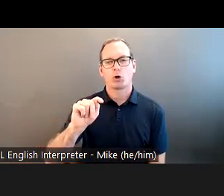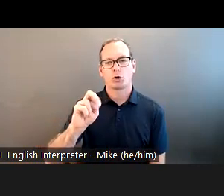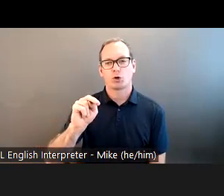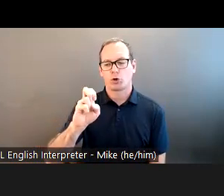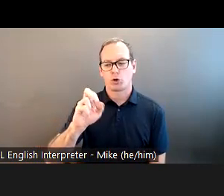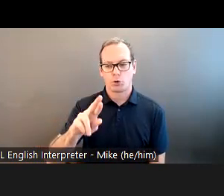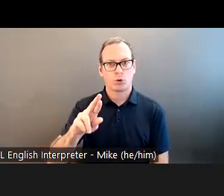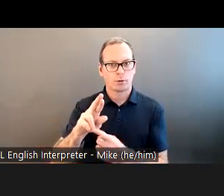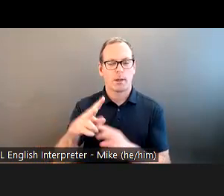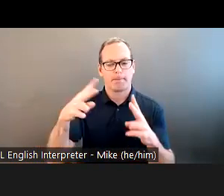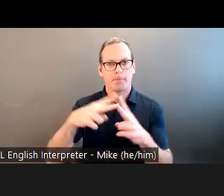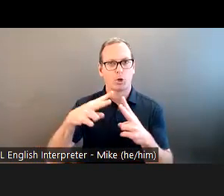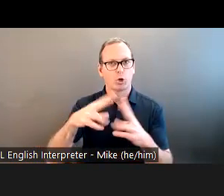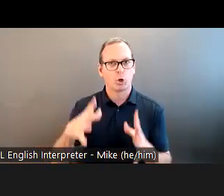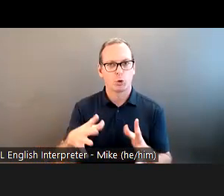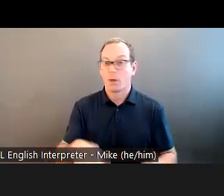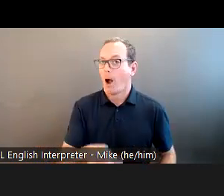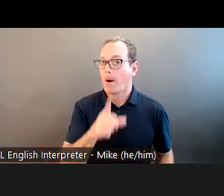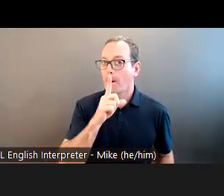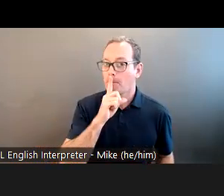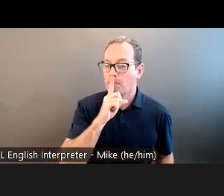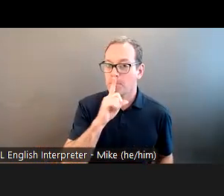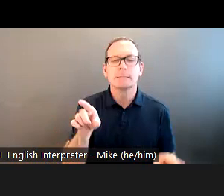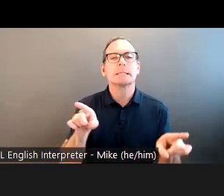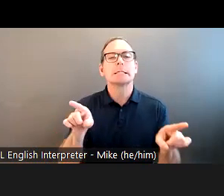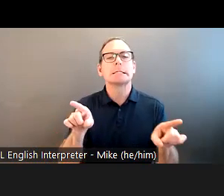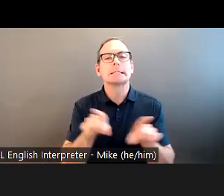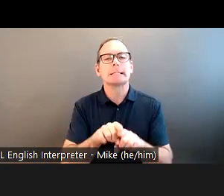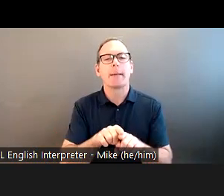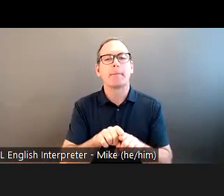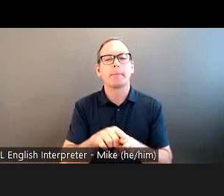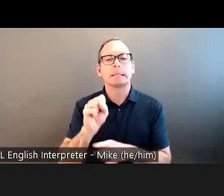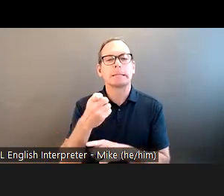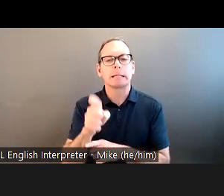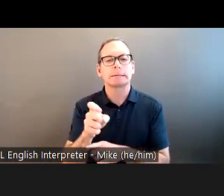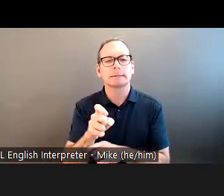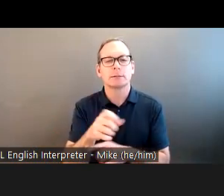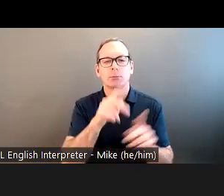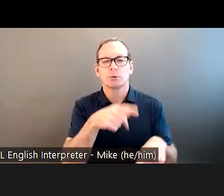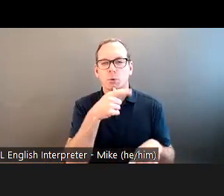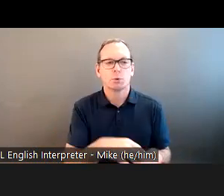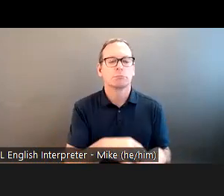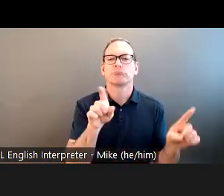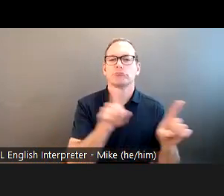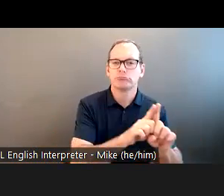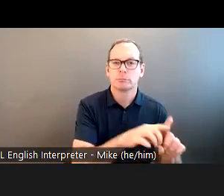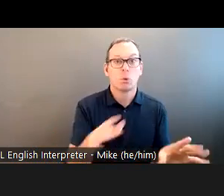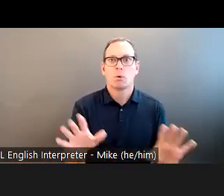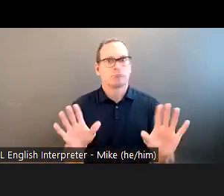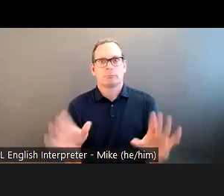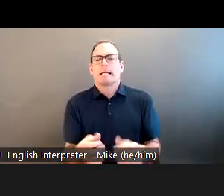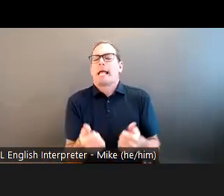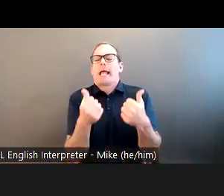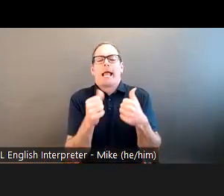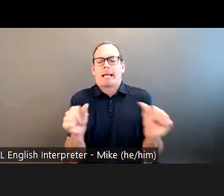in a conjugal relationship. The definition includes any 2 individuals who live at the same address for at least